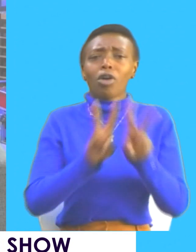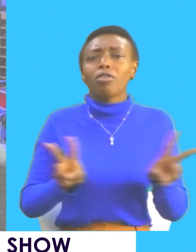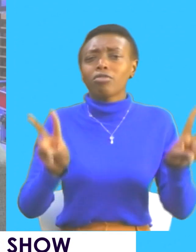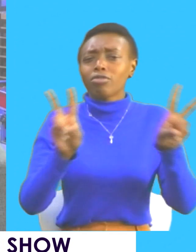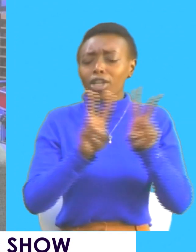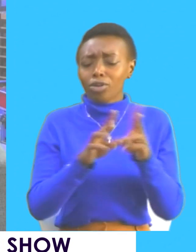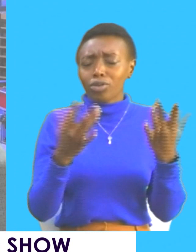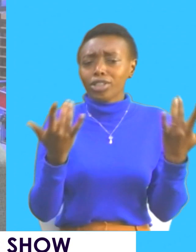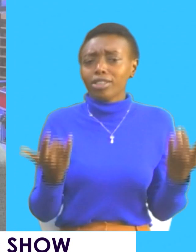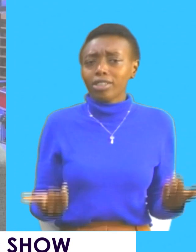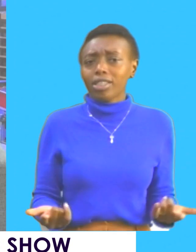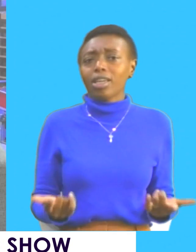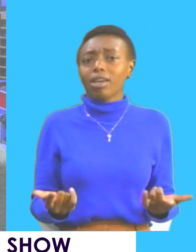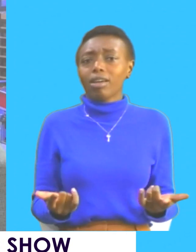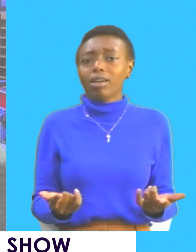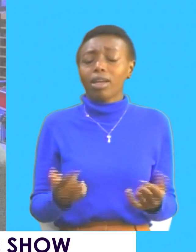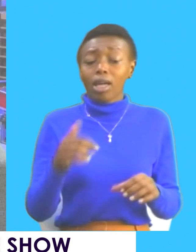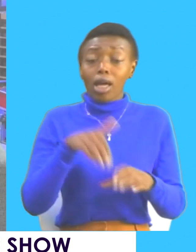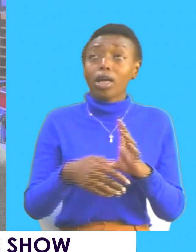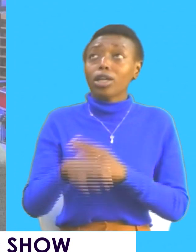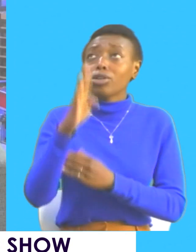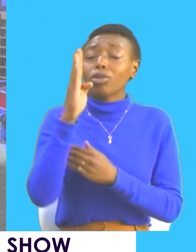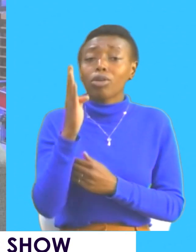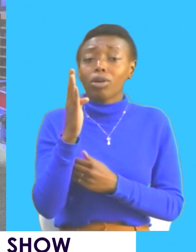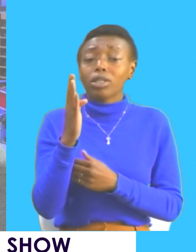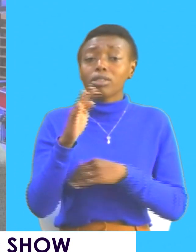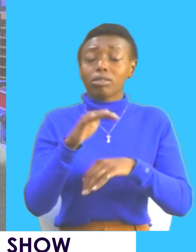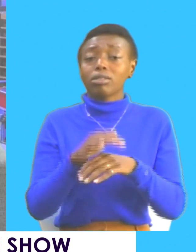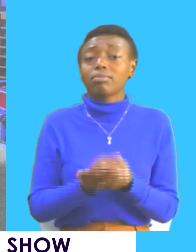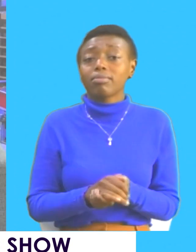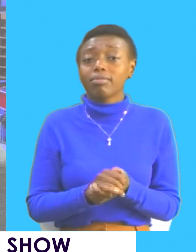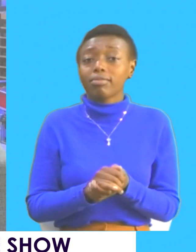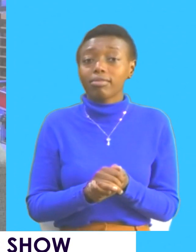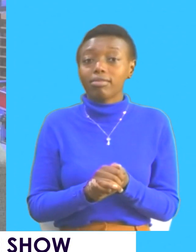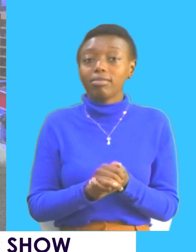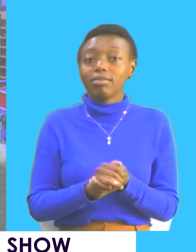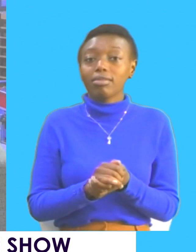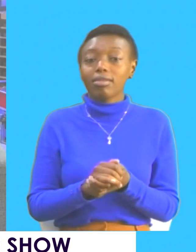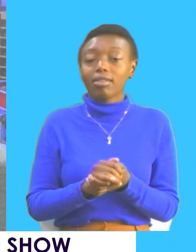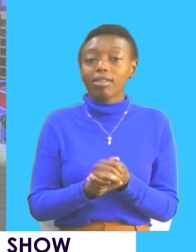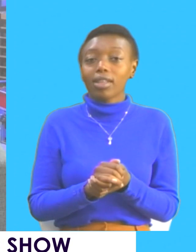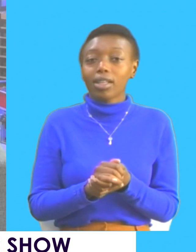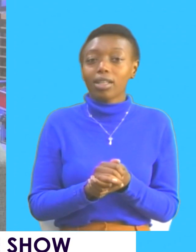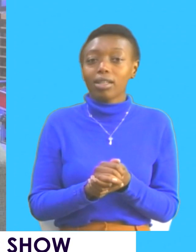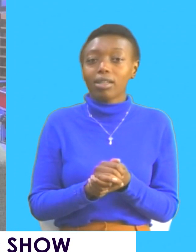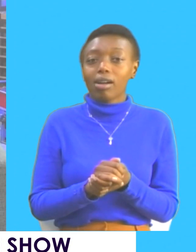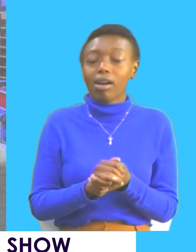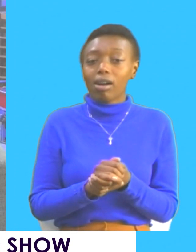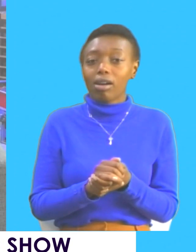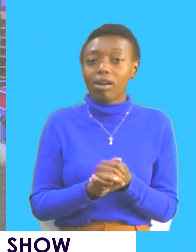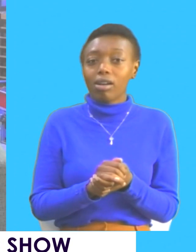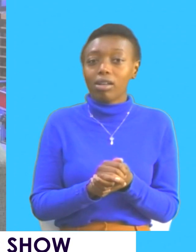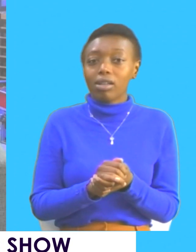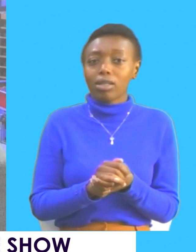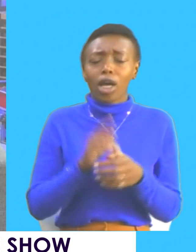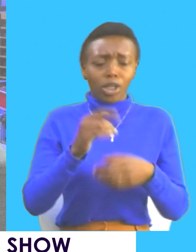lies in your God-given potential, what nature has formed in you. There is something that you do with ease, and you do